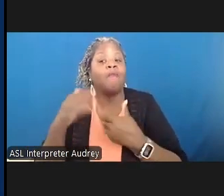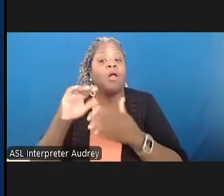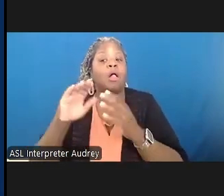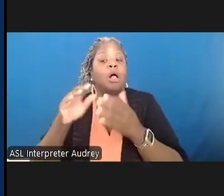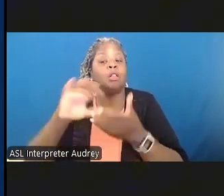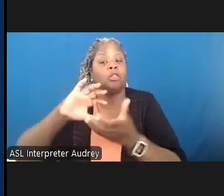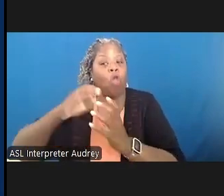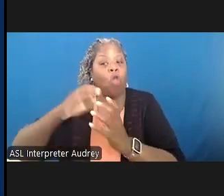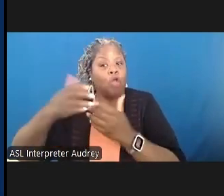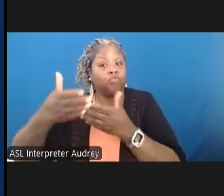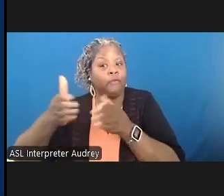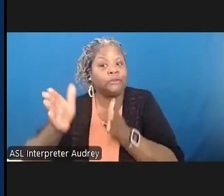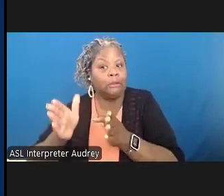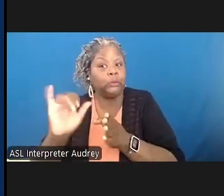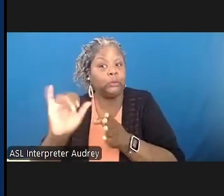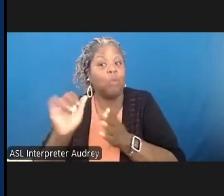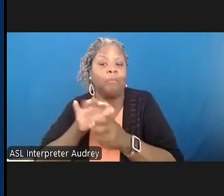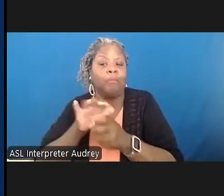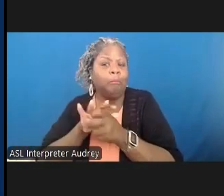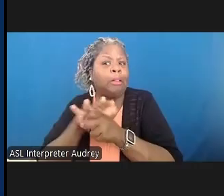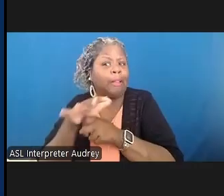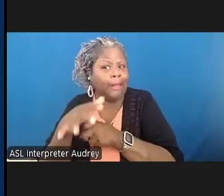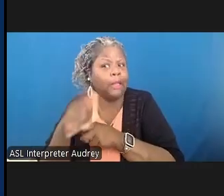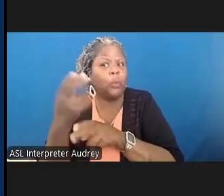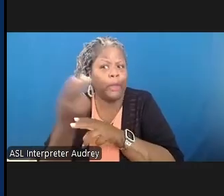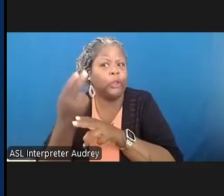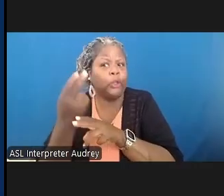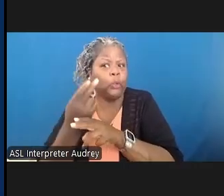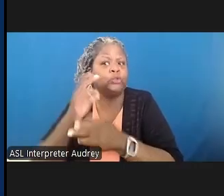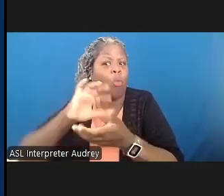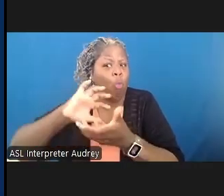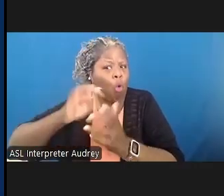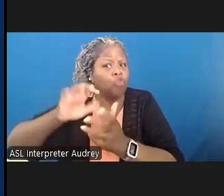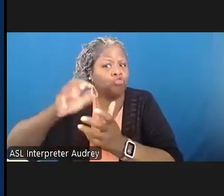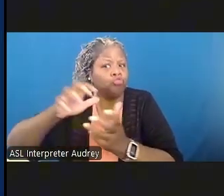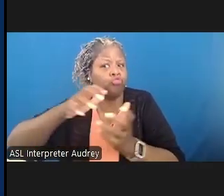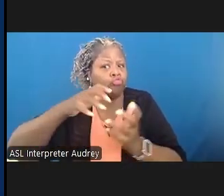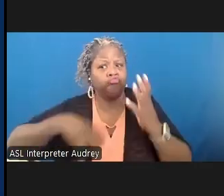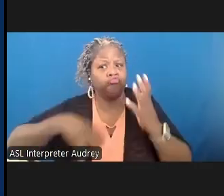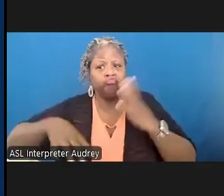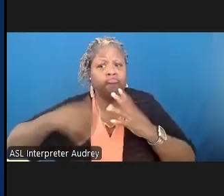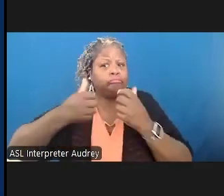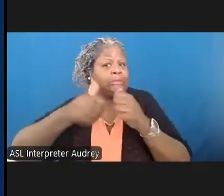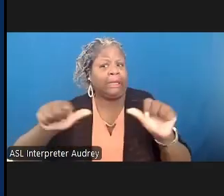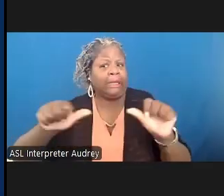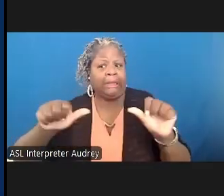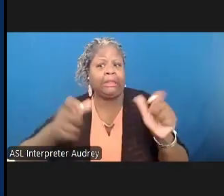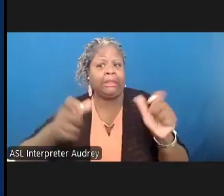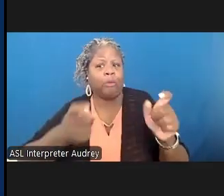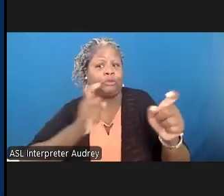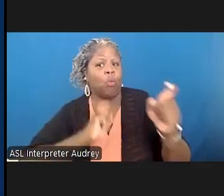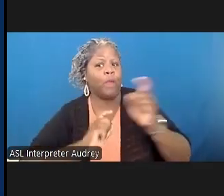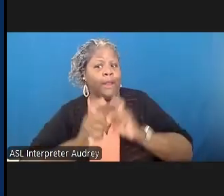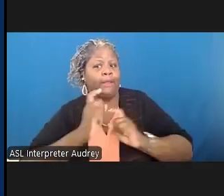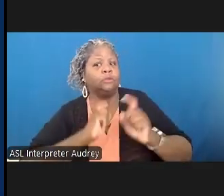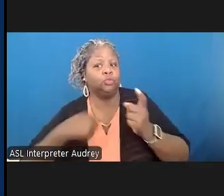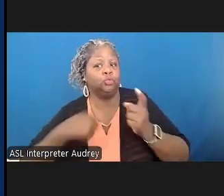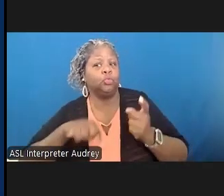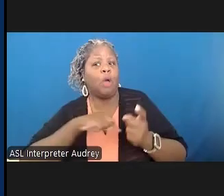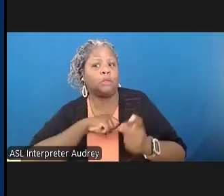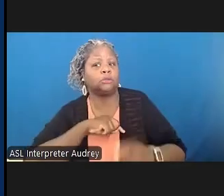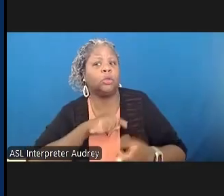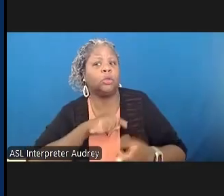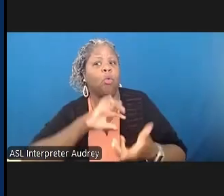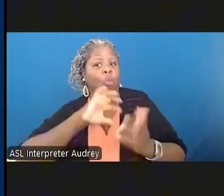we have plenty of laundry facilities that we would be able to wash any linen that was dedicated or donated to